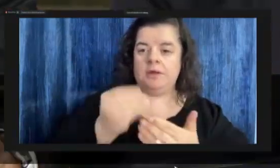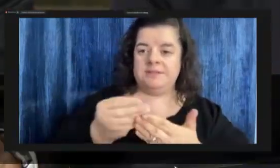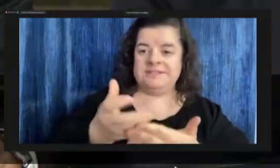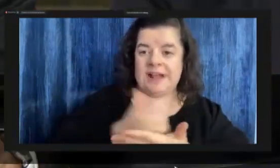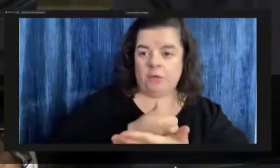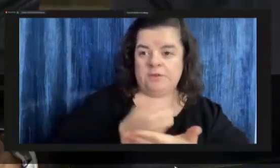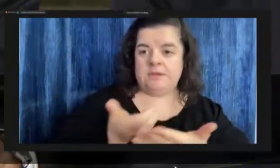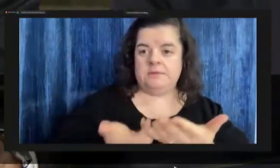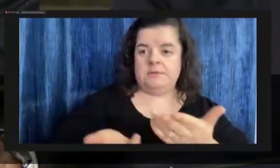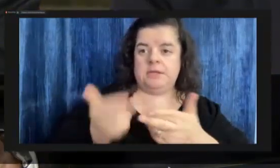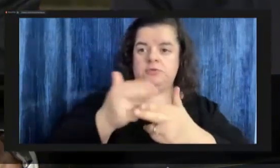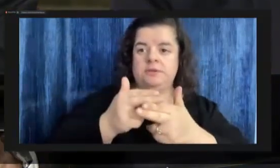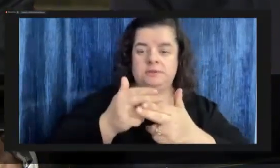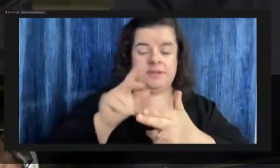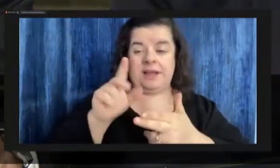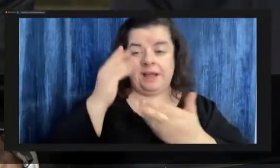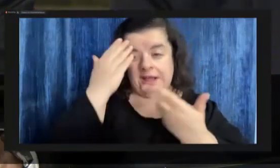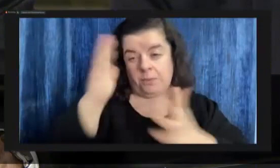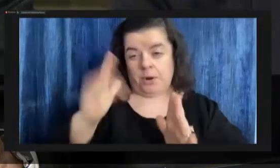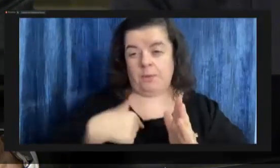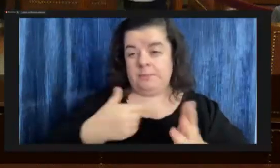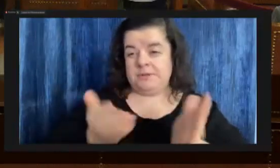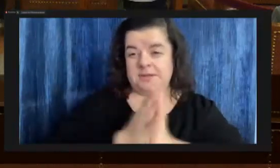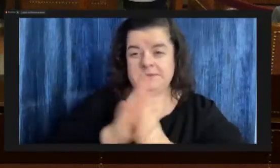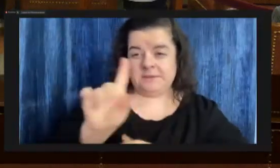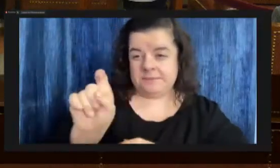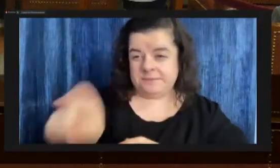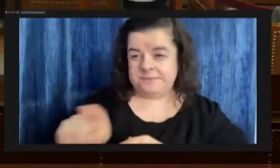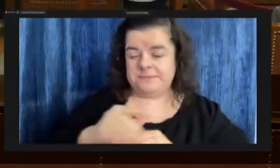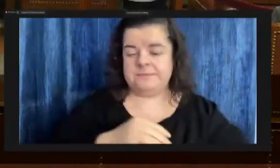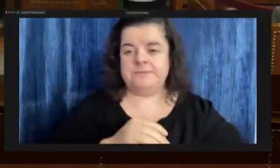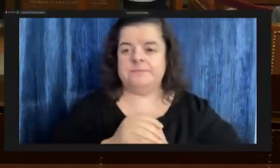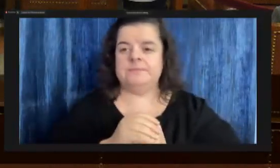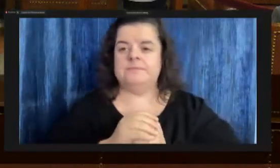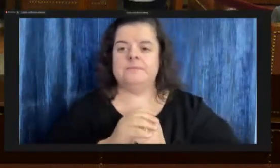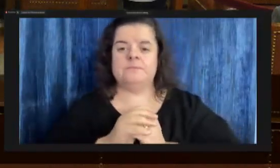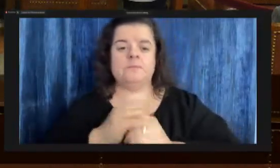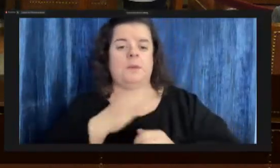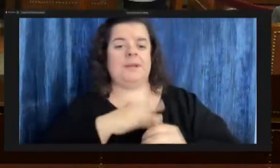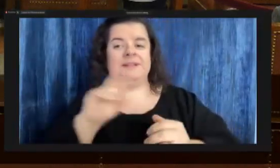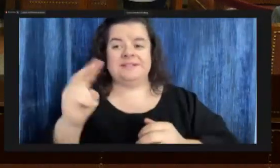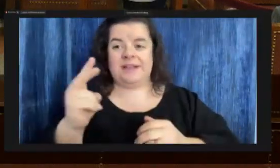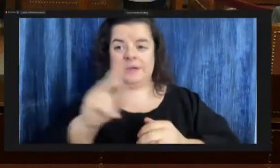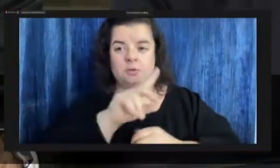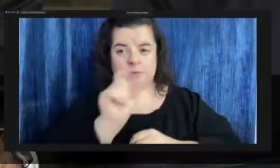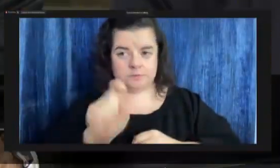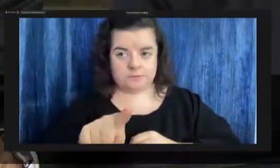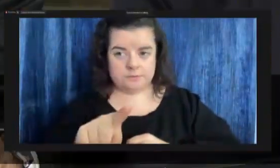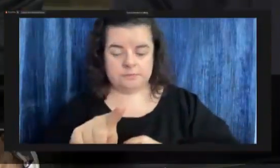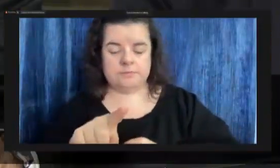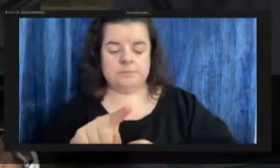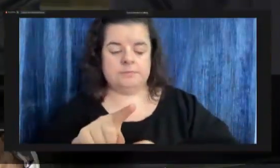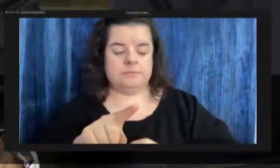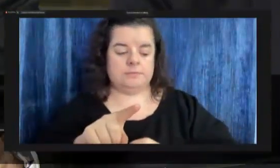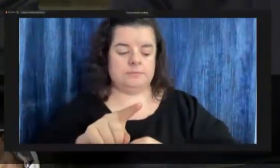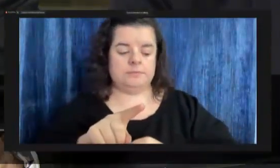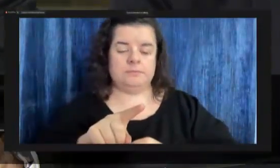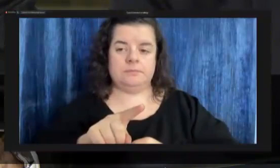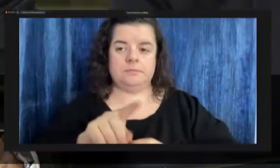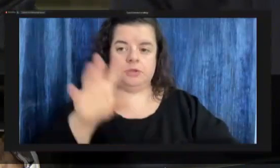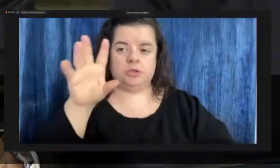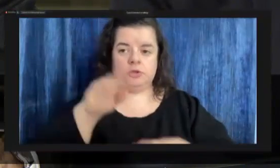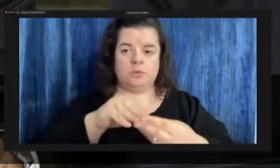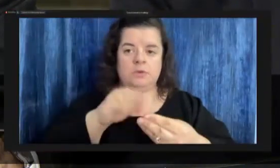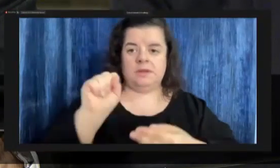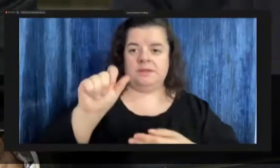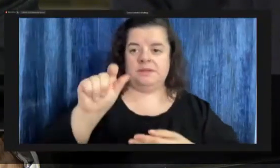just asking. I don't know. And then my second question would be, what's the total salary of